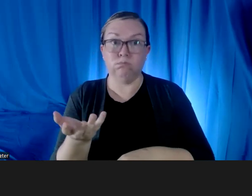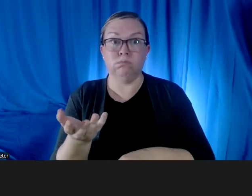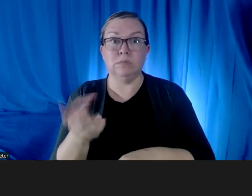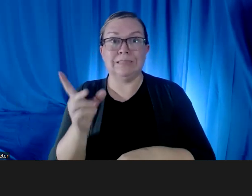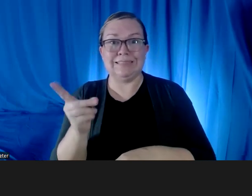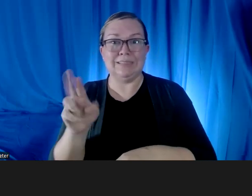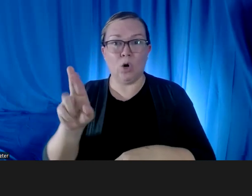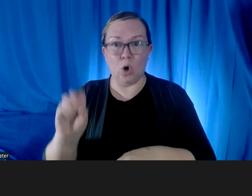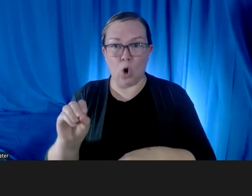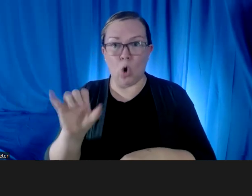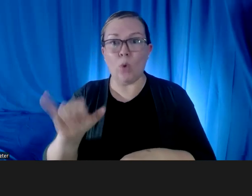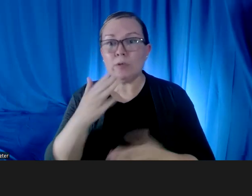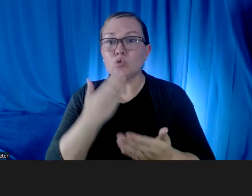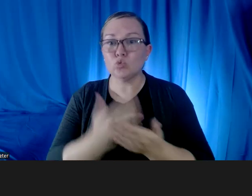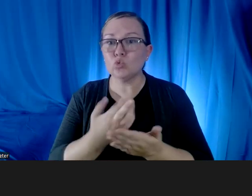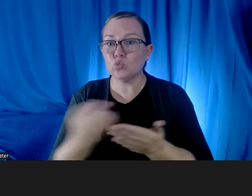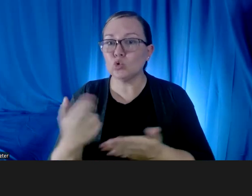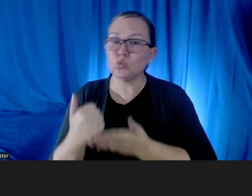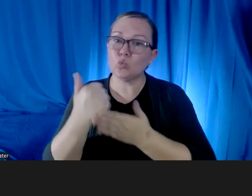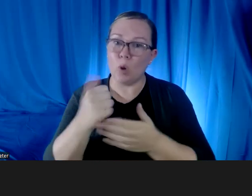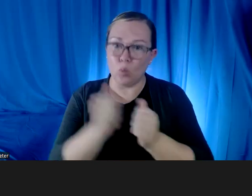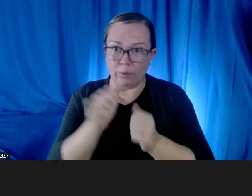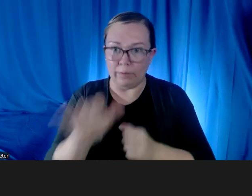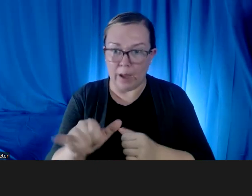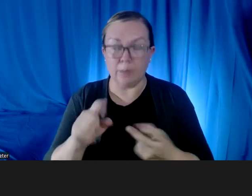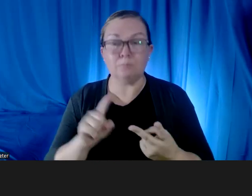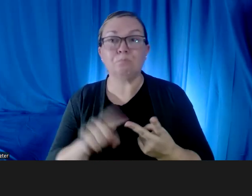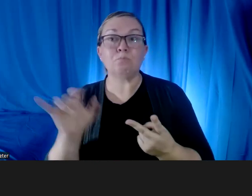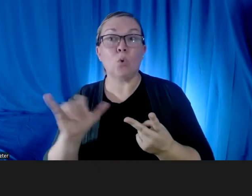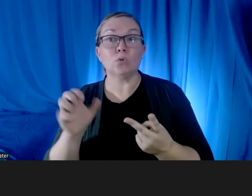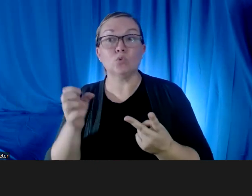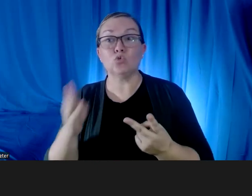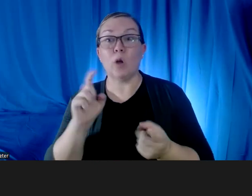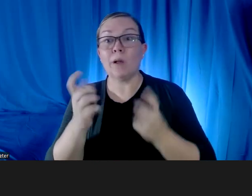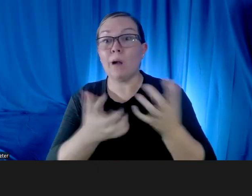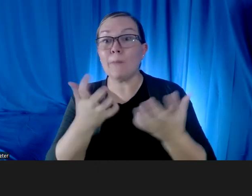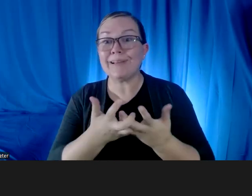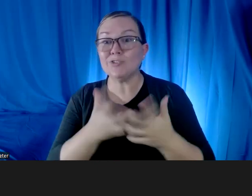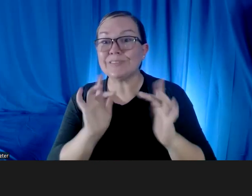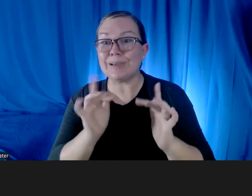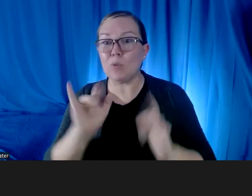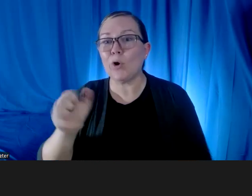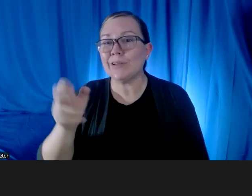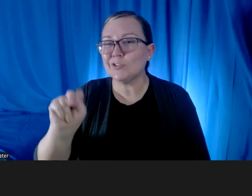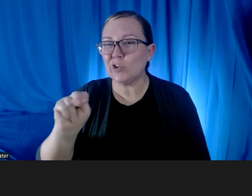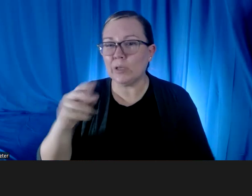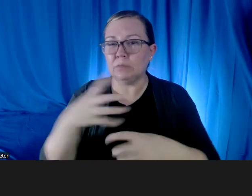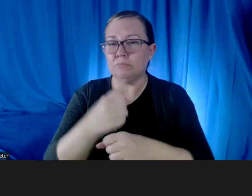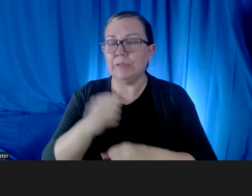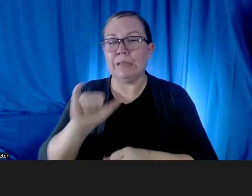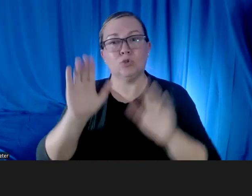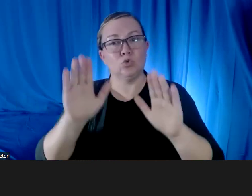DRO is a source that can help with that. There's also the Job Accommodations Network, which is a great